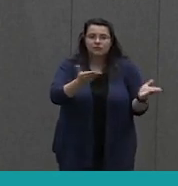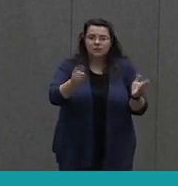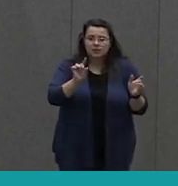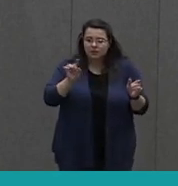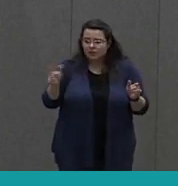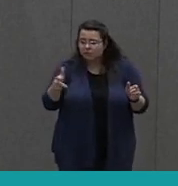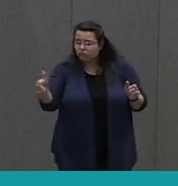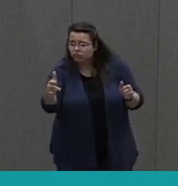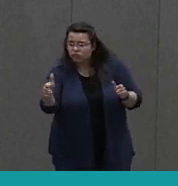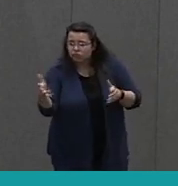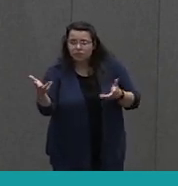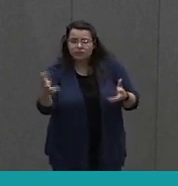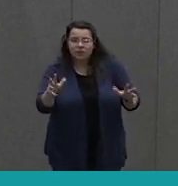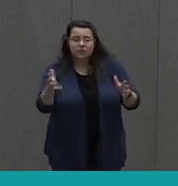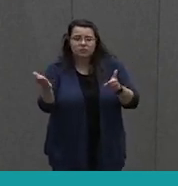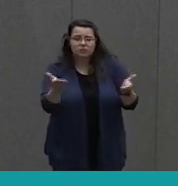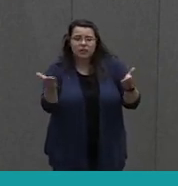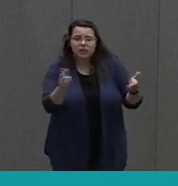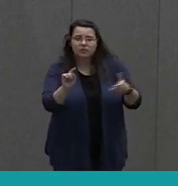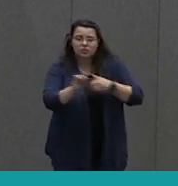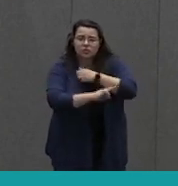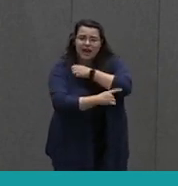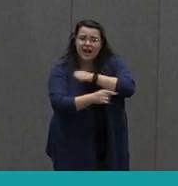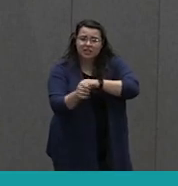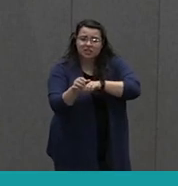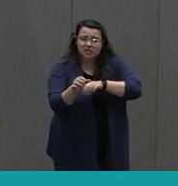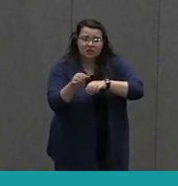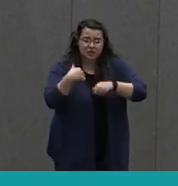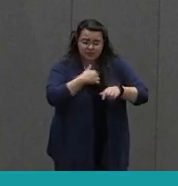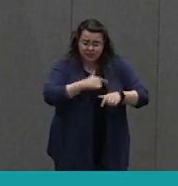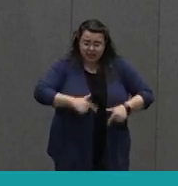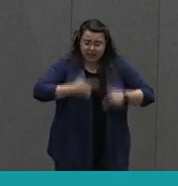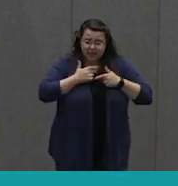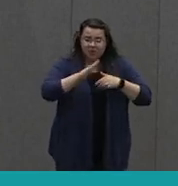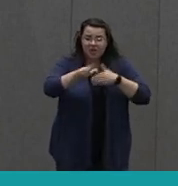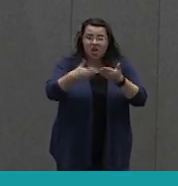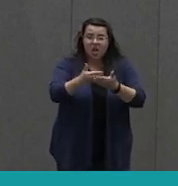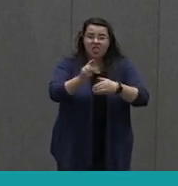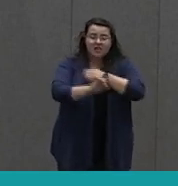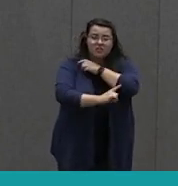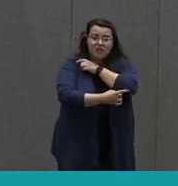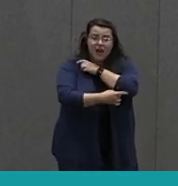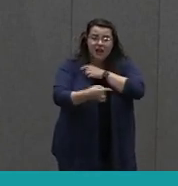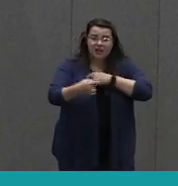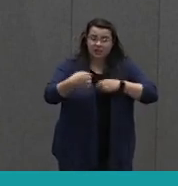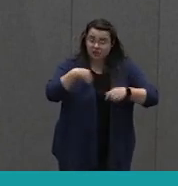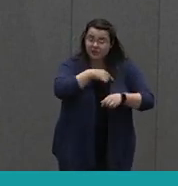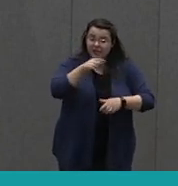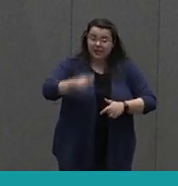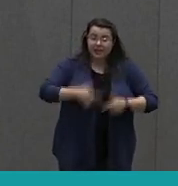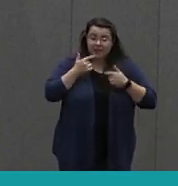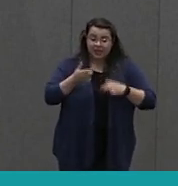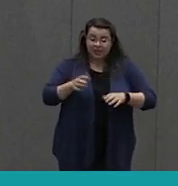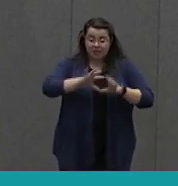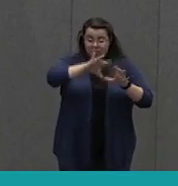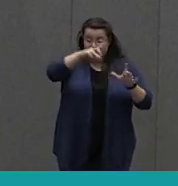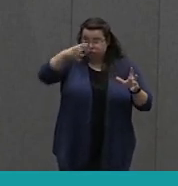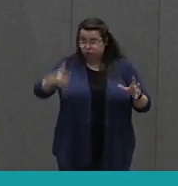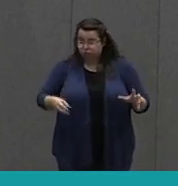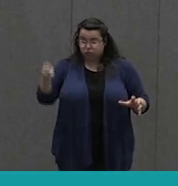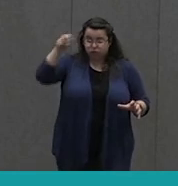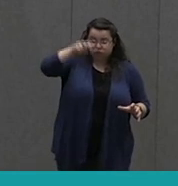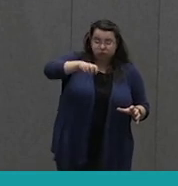for zipped up ziti with zucchini. Thank you very much. Hey, look at this sign right here at this